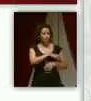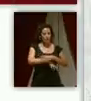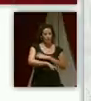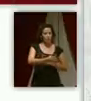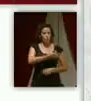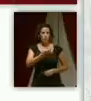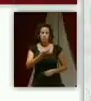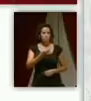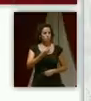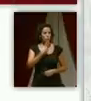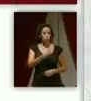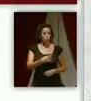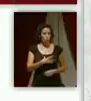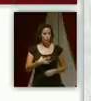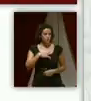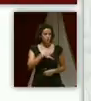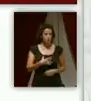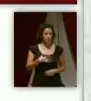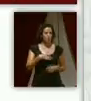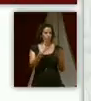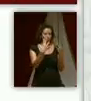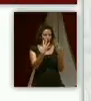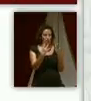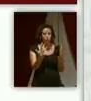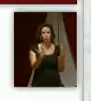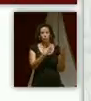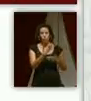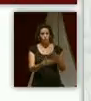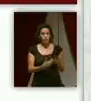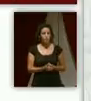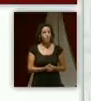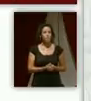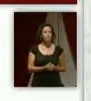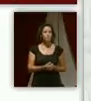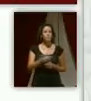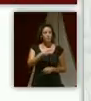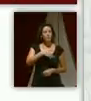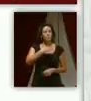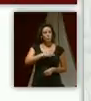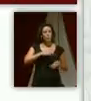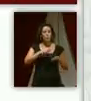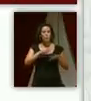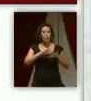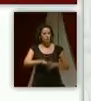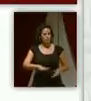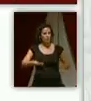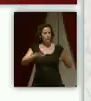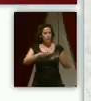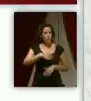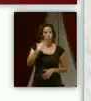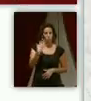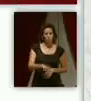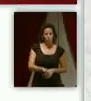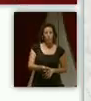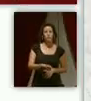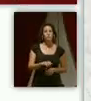that can't move their hands around properly, the arms. They might do